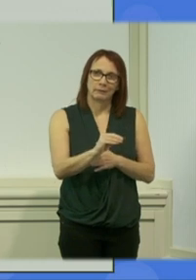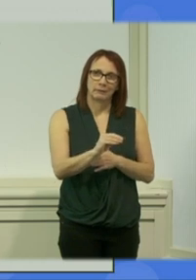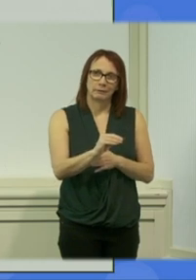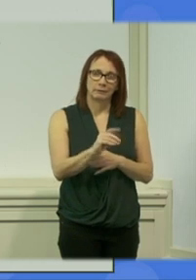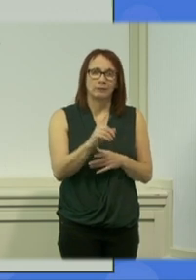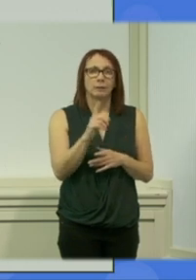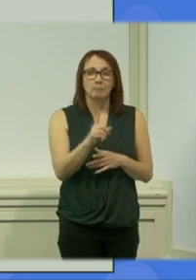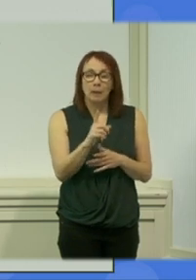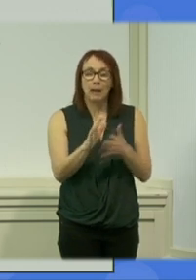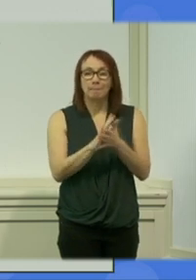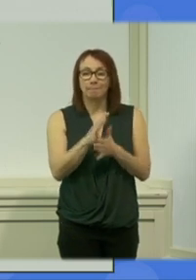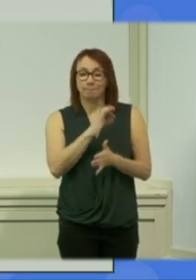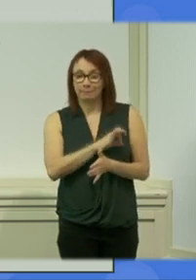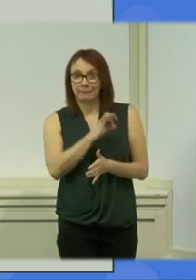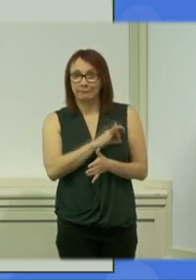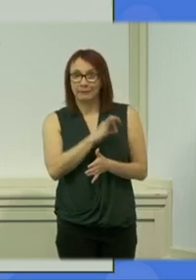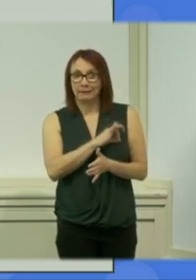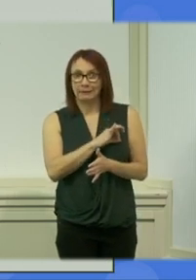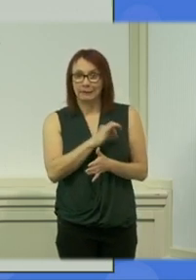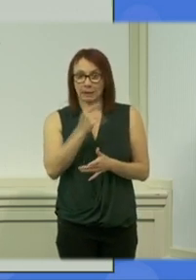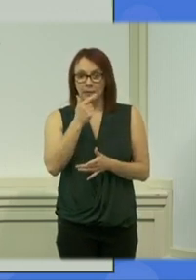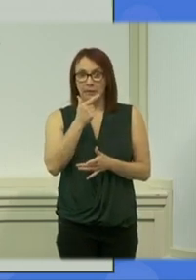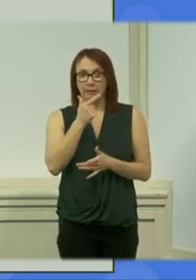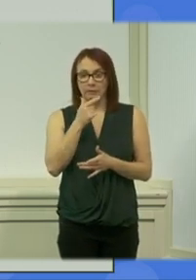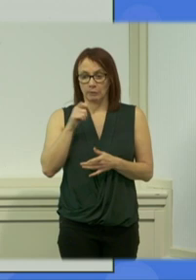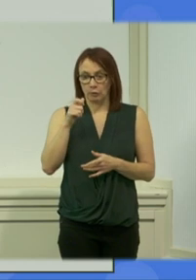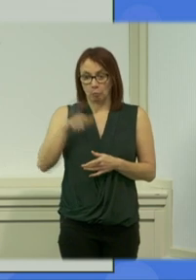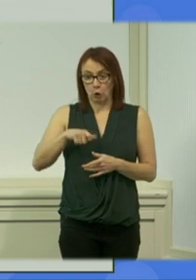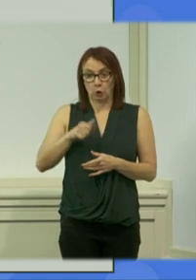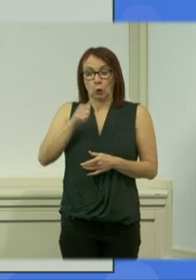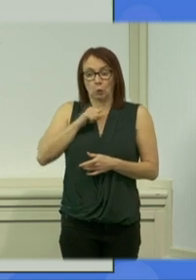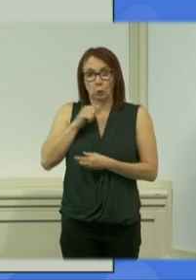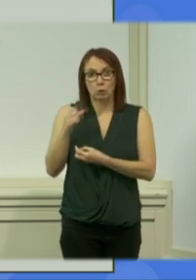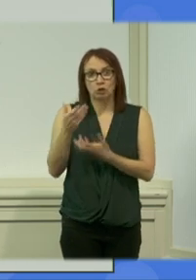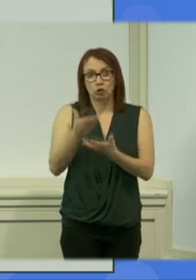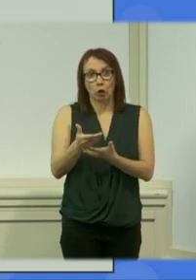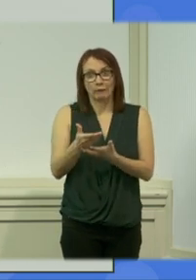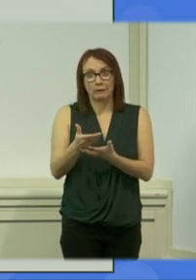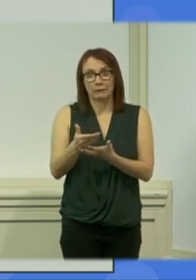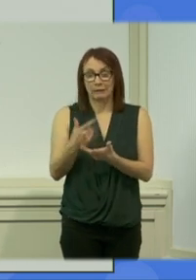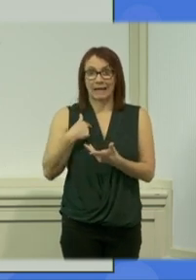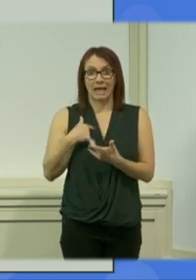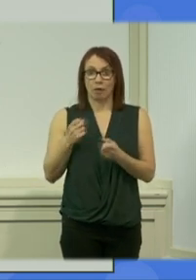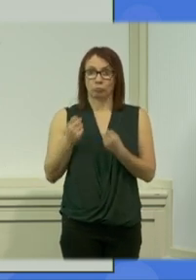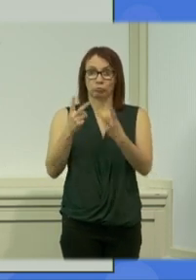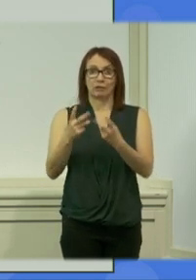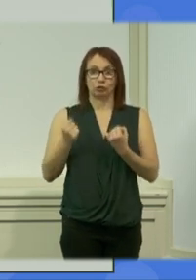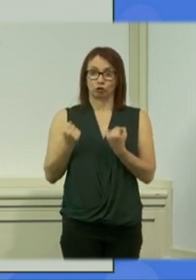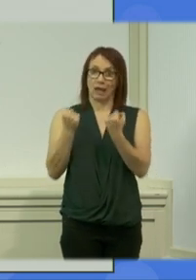it does have the benefit that the person who directly receives the service, like the person who drives across the